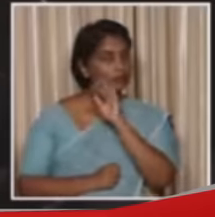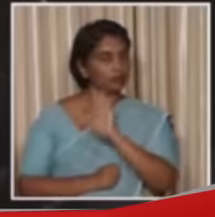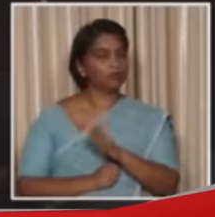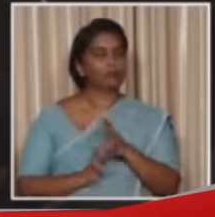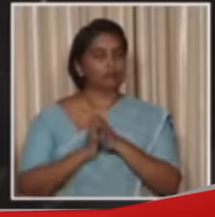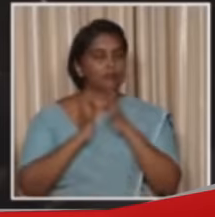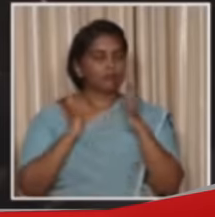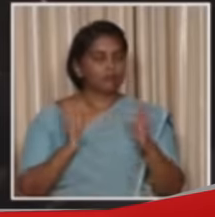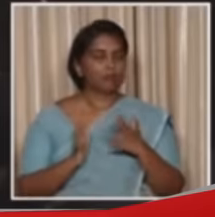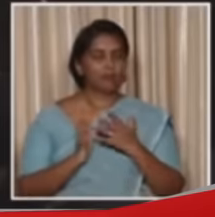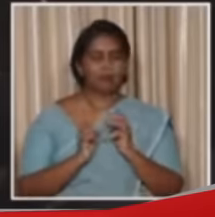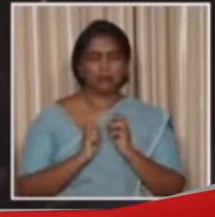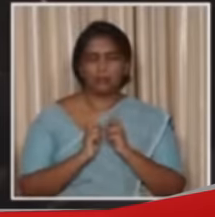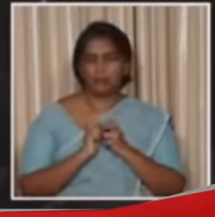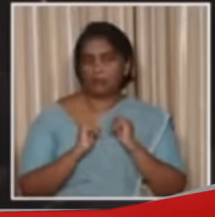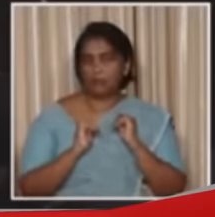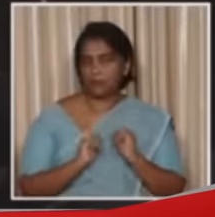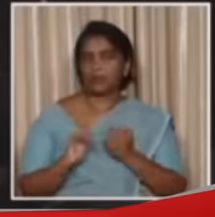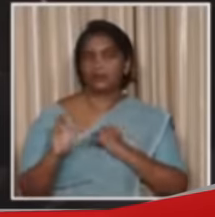a very negative,